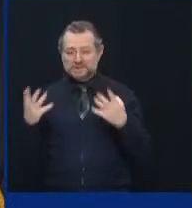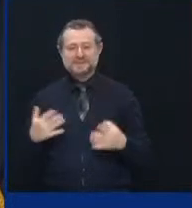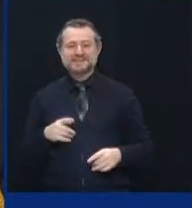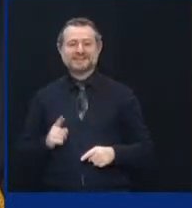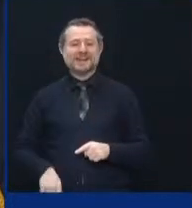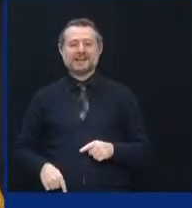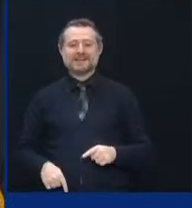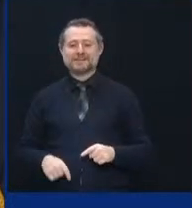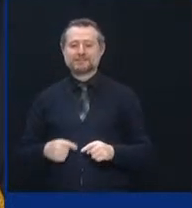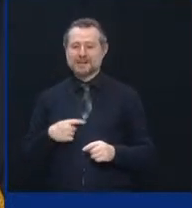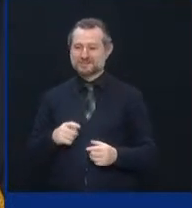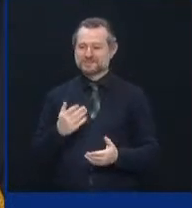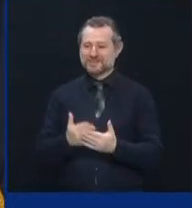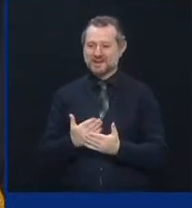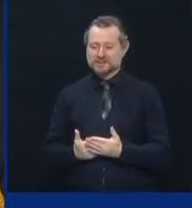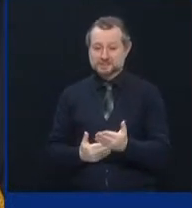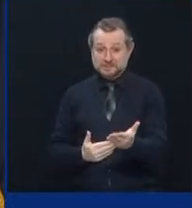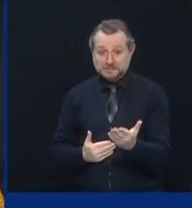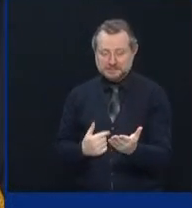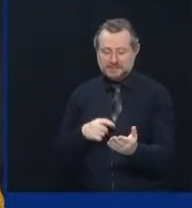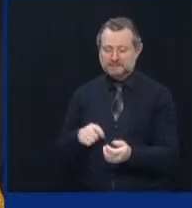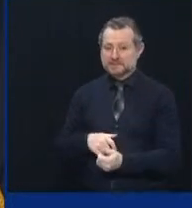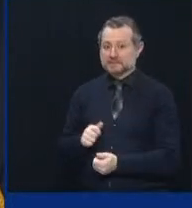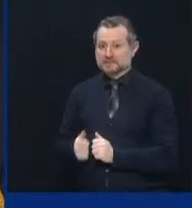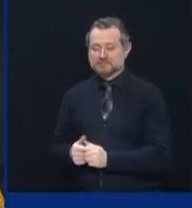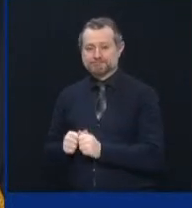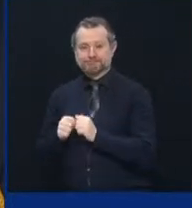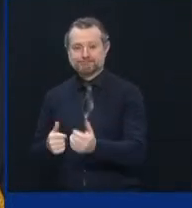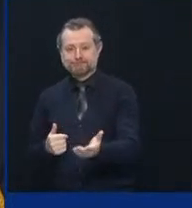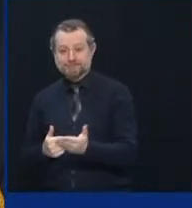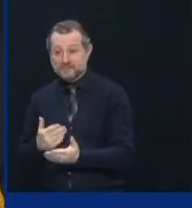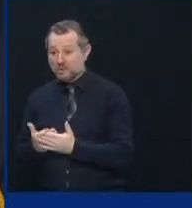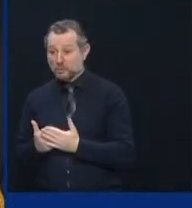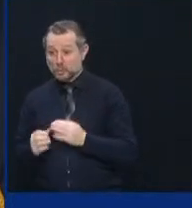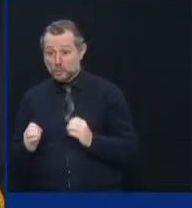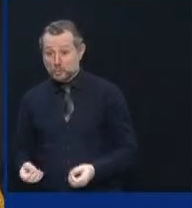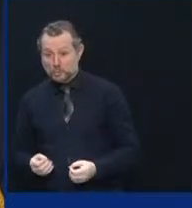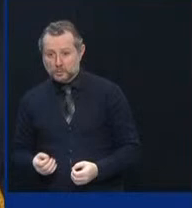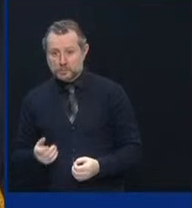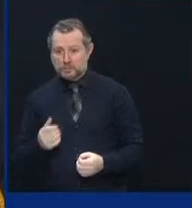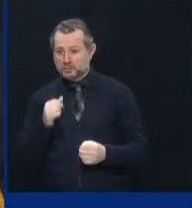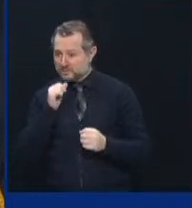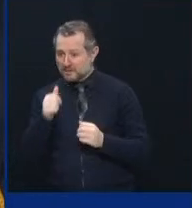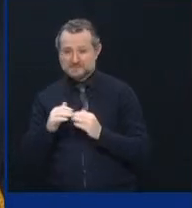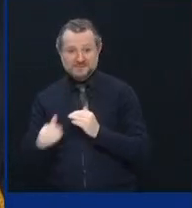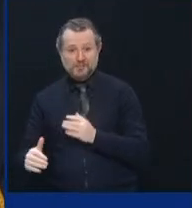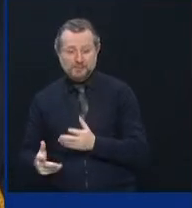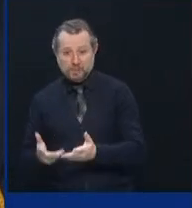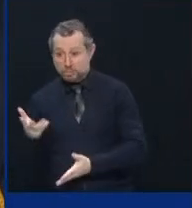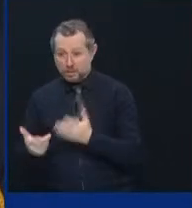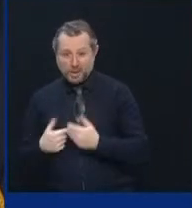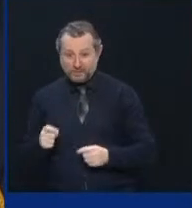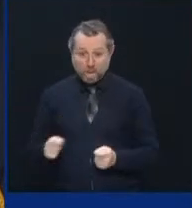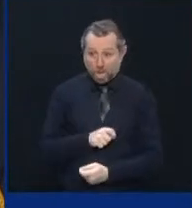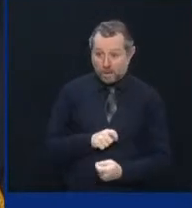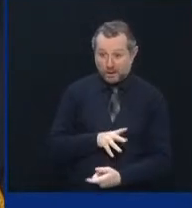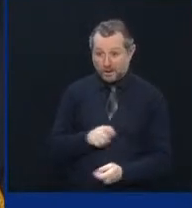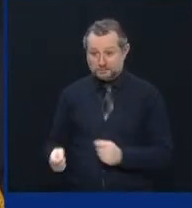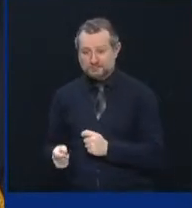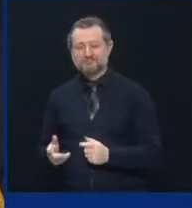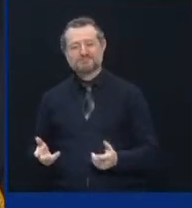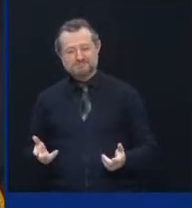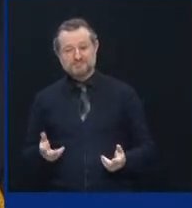facts. And we don't have consistent facts. If one of these strains becomes